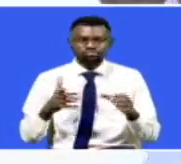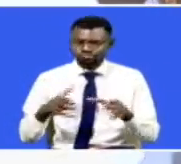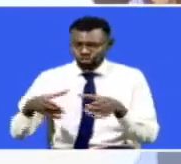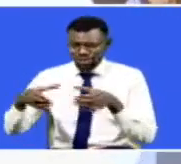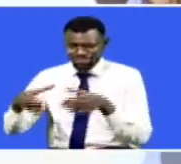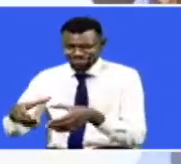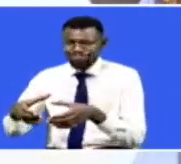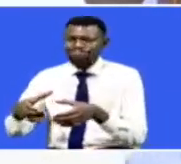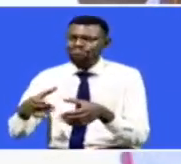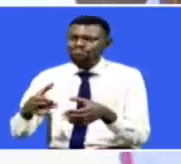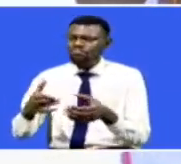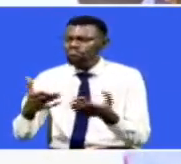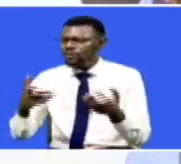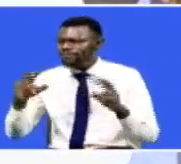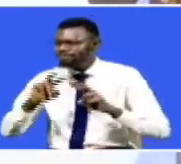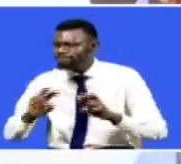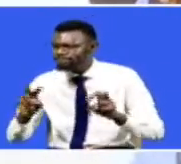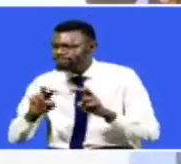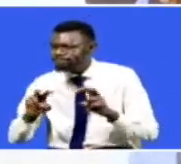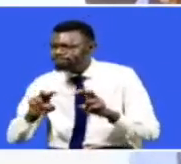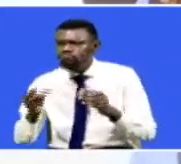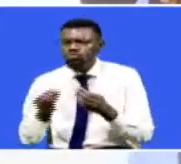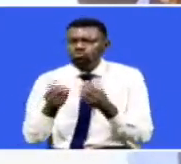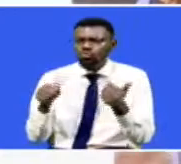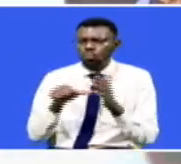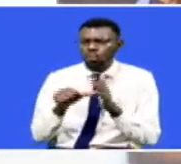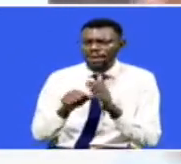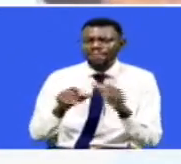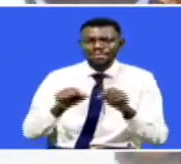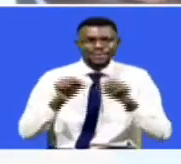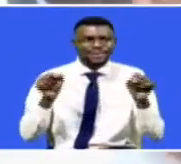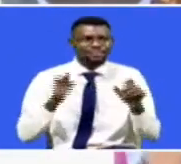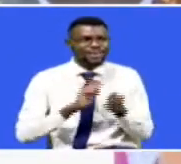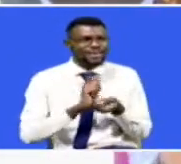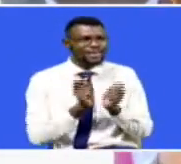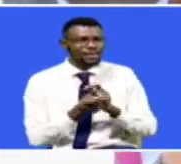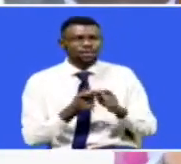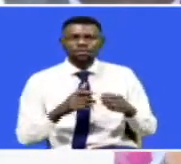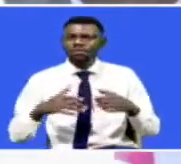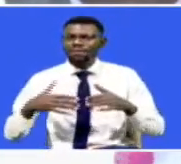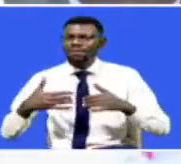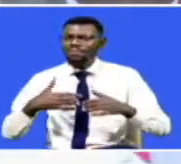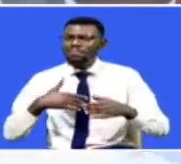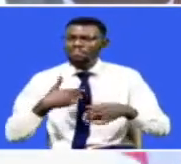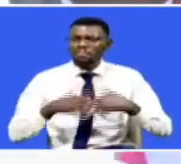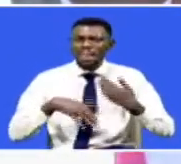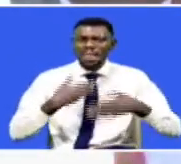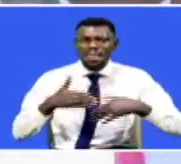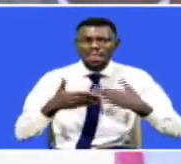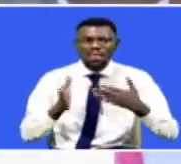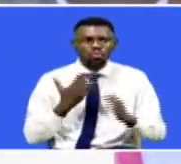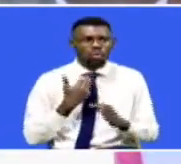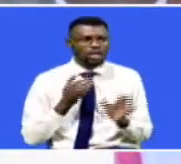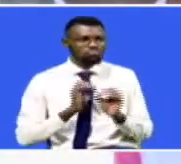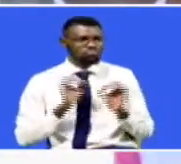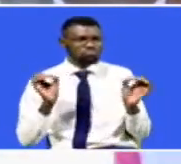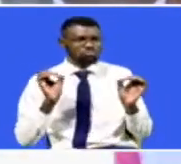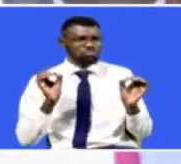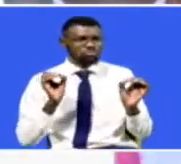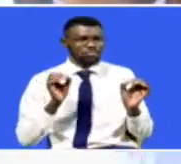ikuje, iangalie, tutengeneze hiyo maneno, to set systems. You cannot play around. Umesikia maneno ya